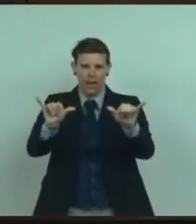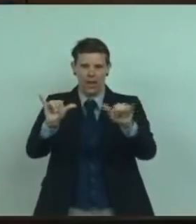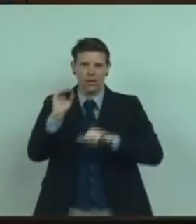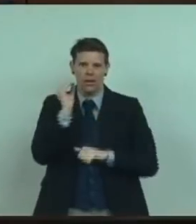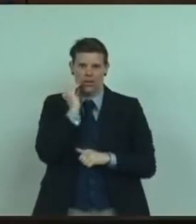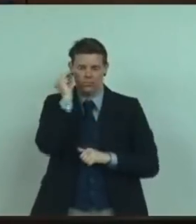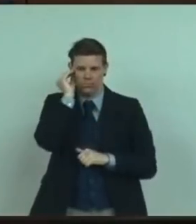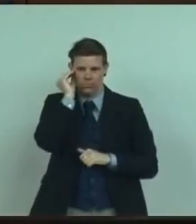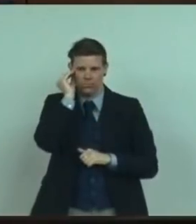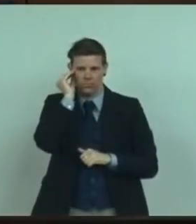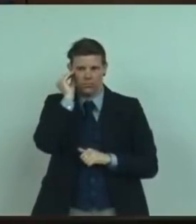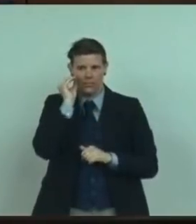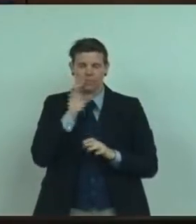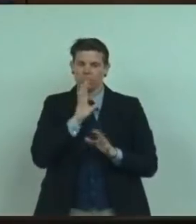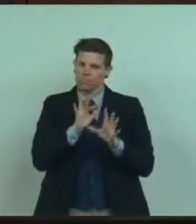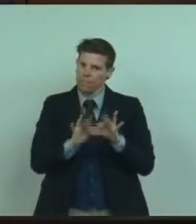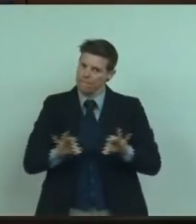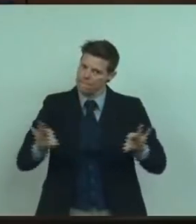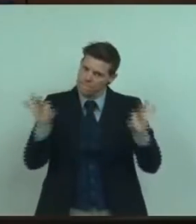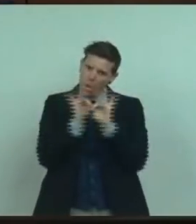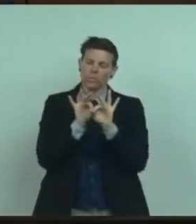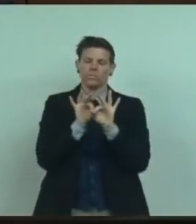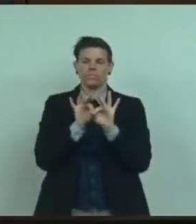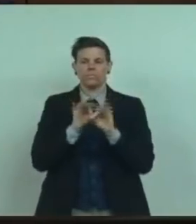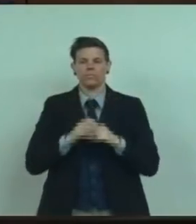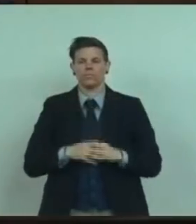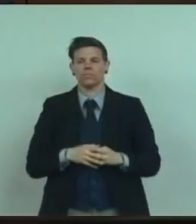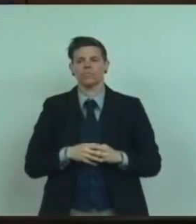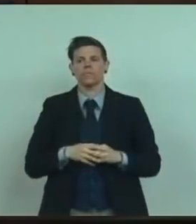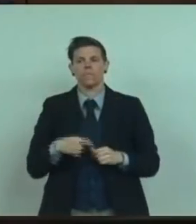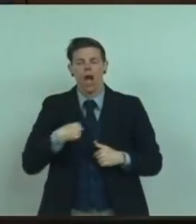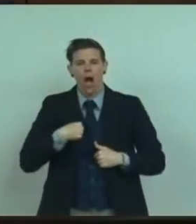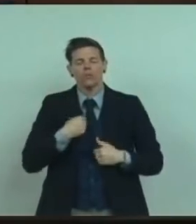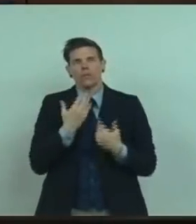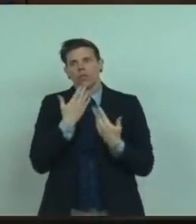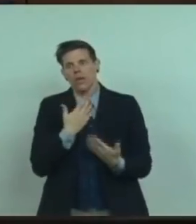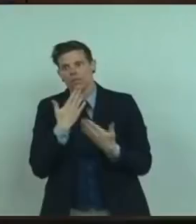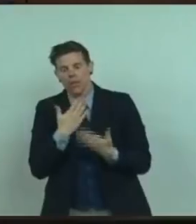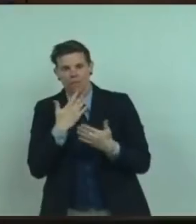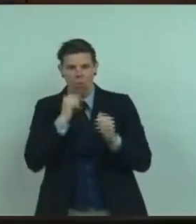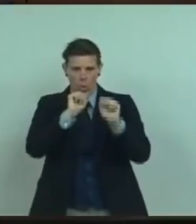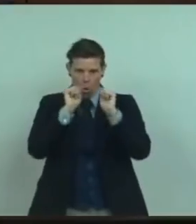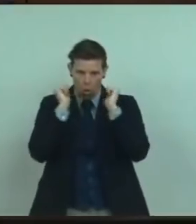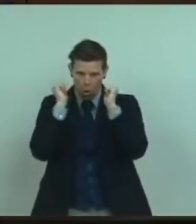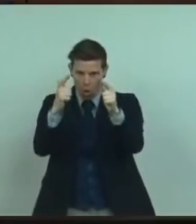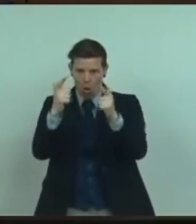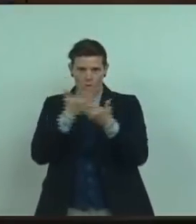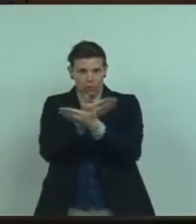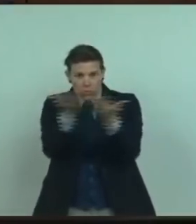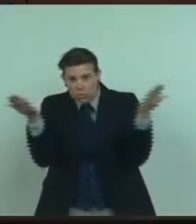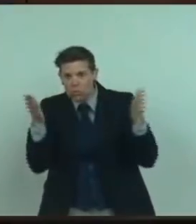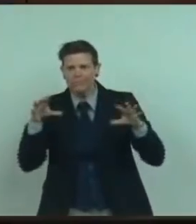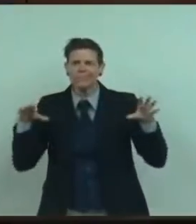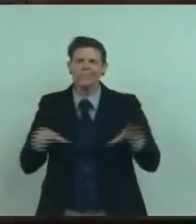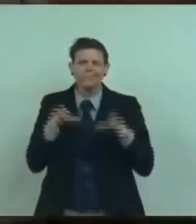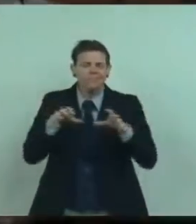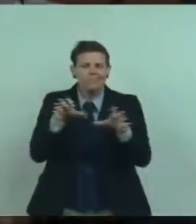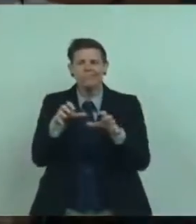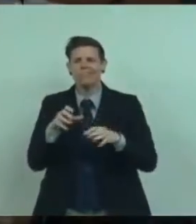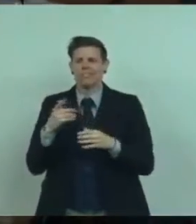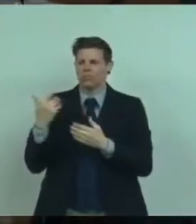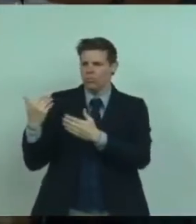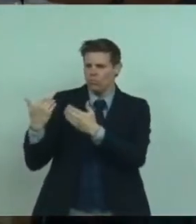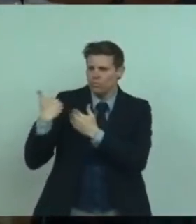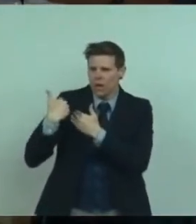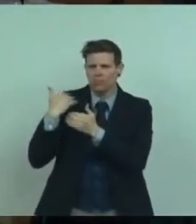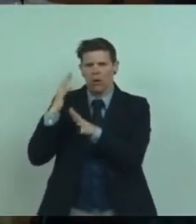important. And am grateful for those of you who have done your part and more. And Nora, if we've got questions, we are ready to